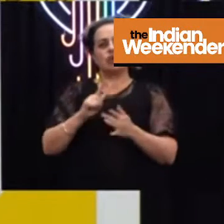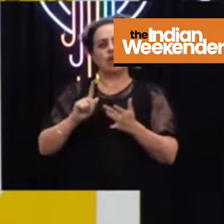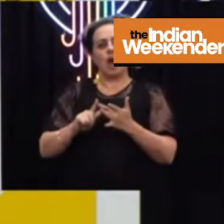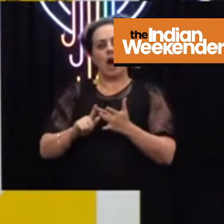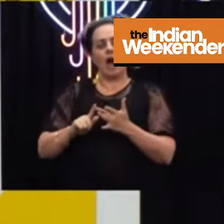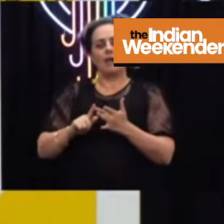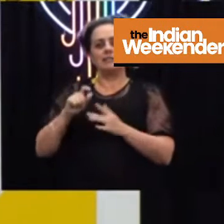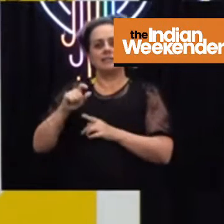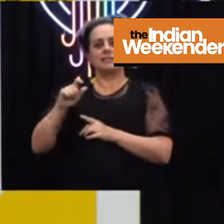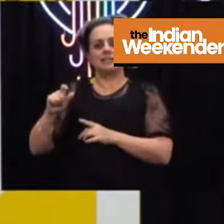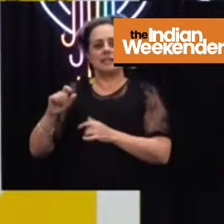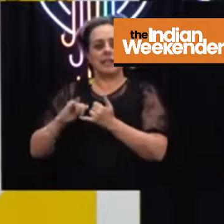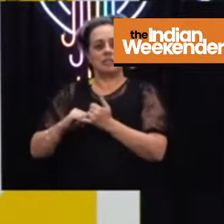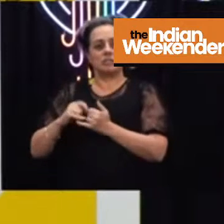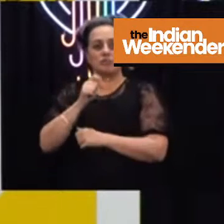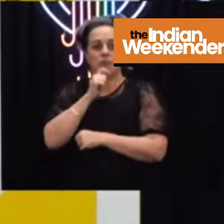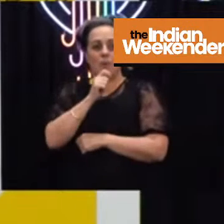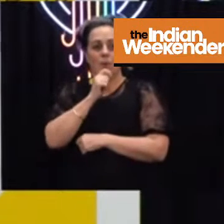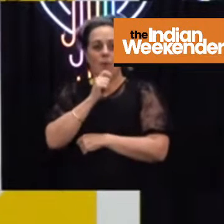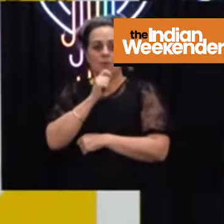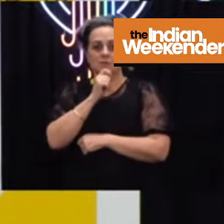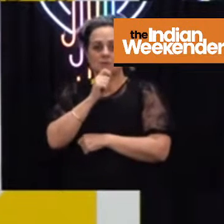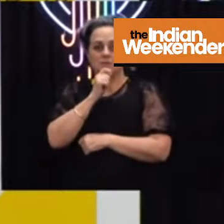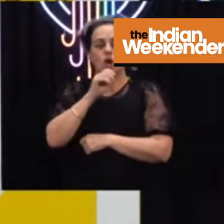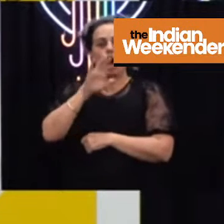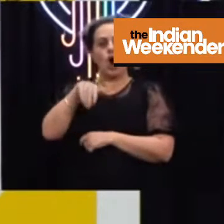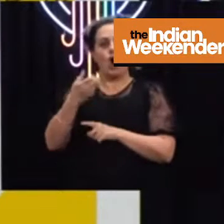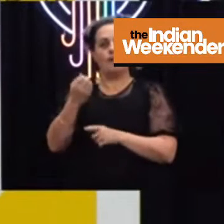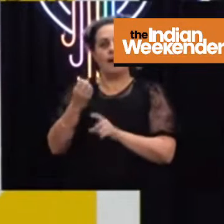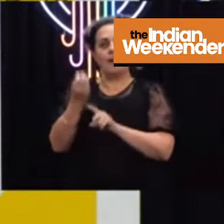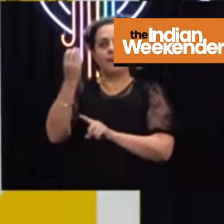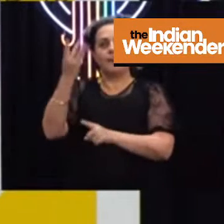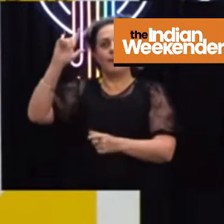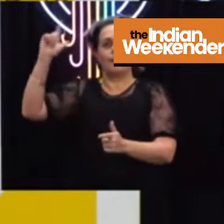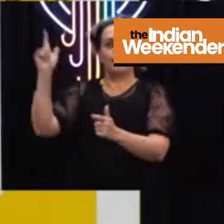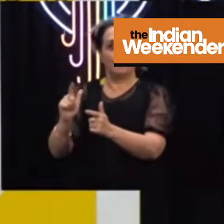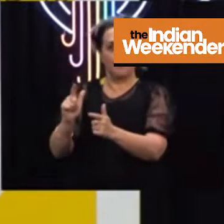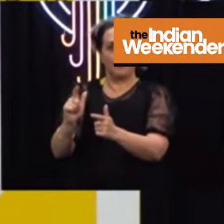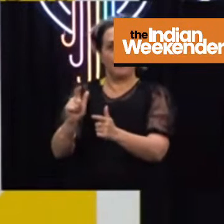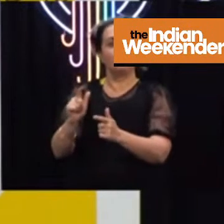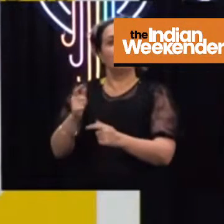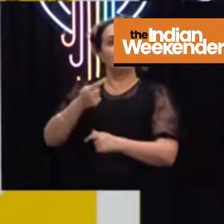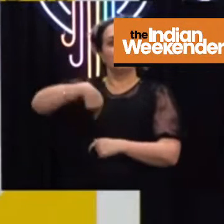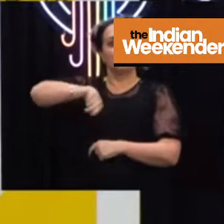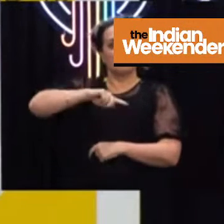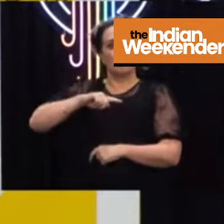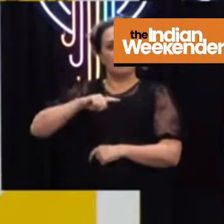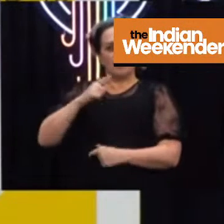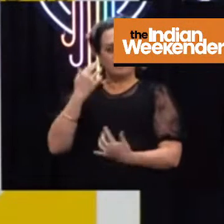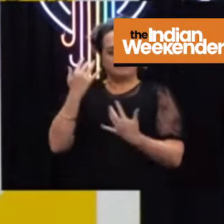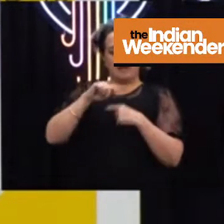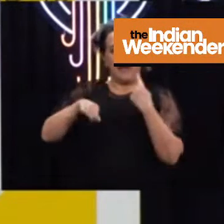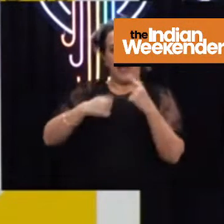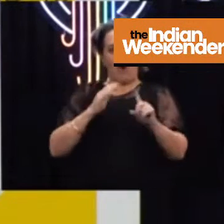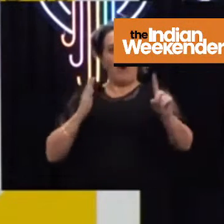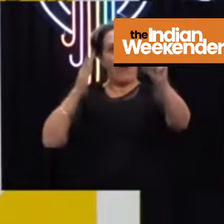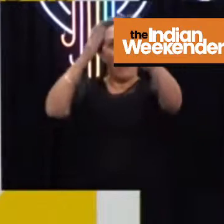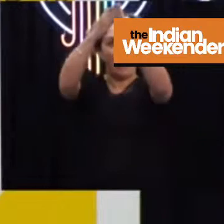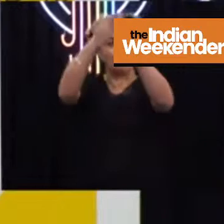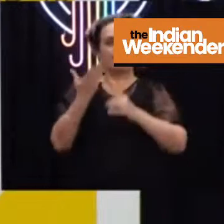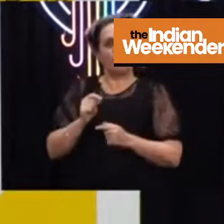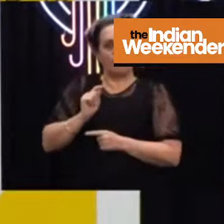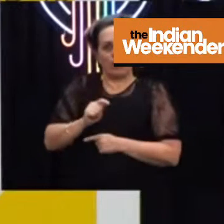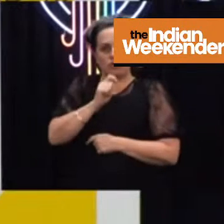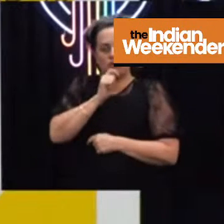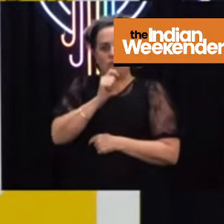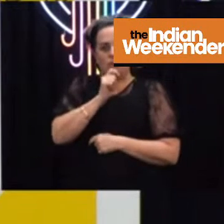reports on methane reduction. So that's where we based our target ranges. So we've tried to